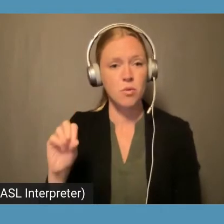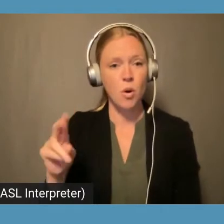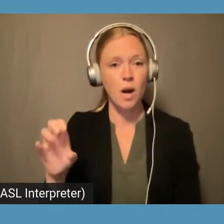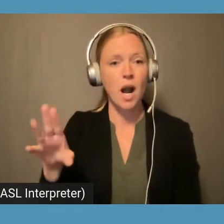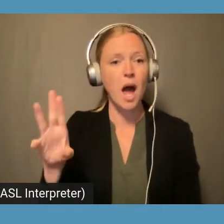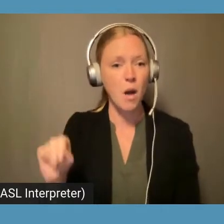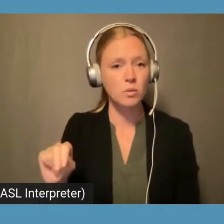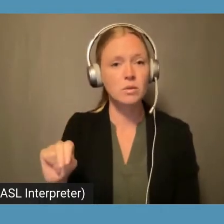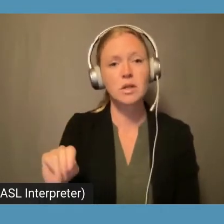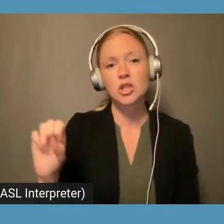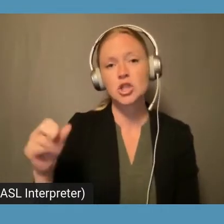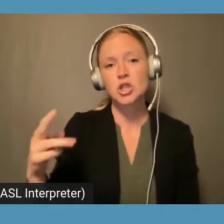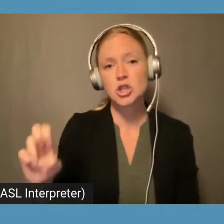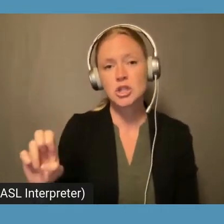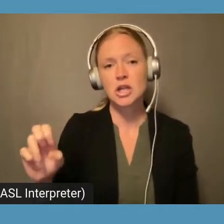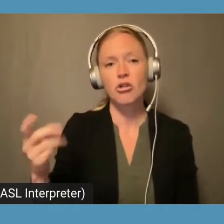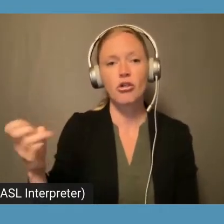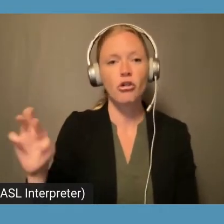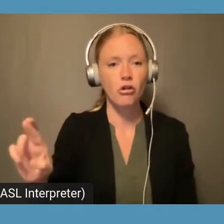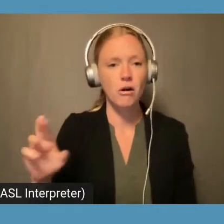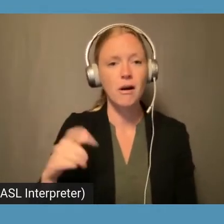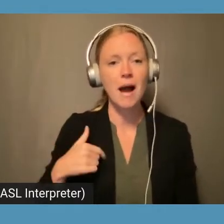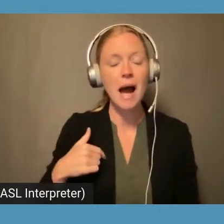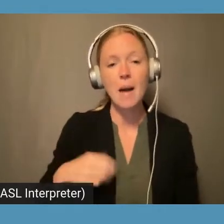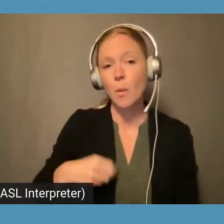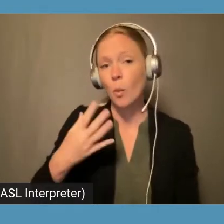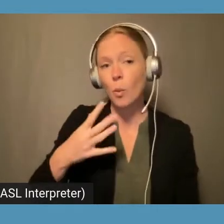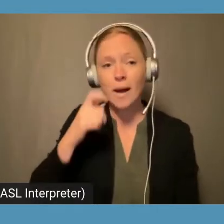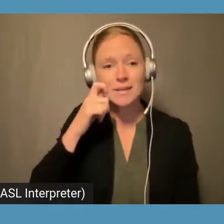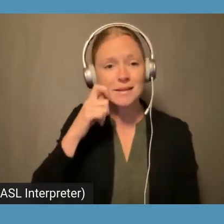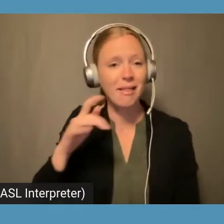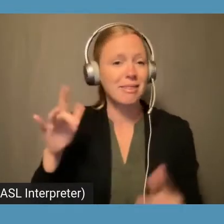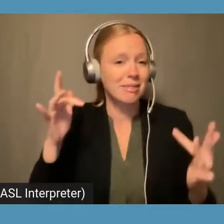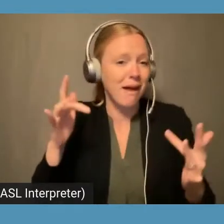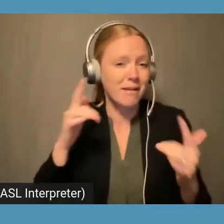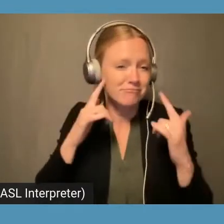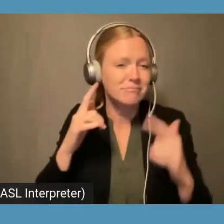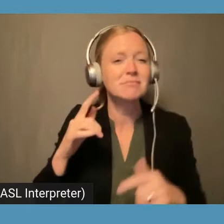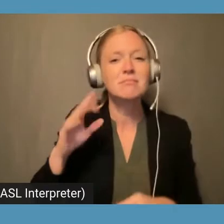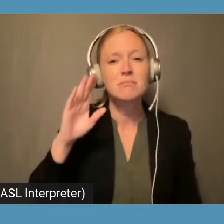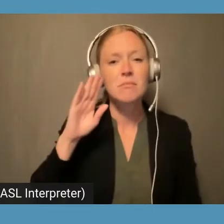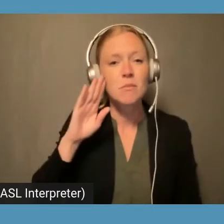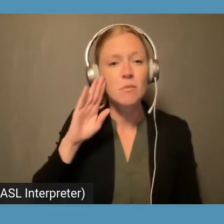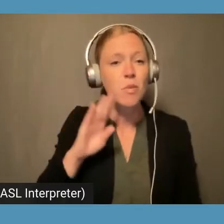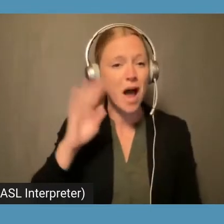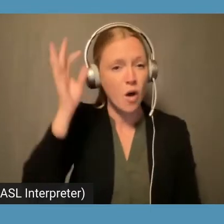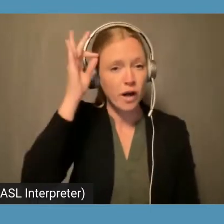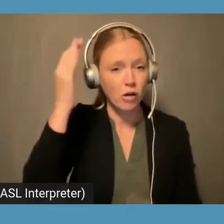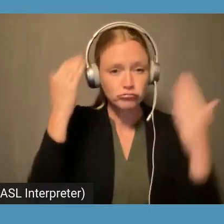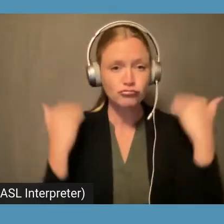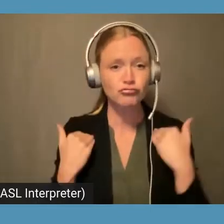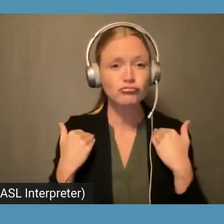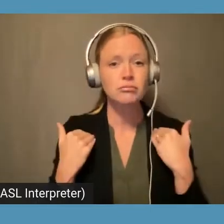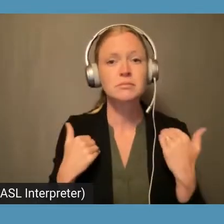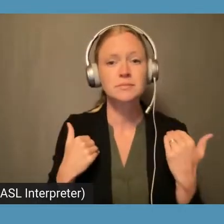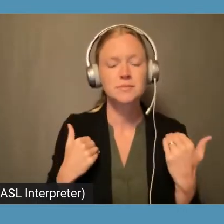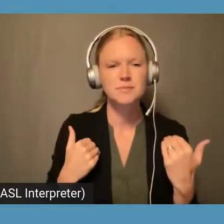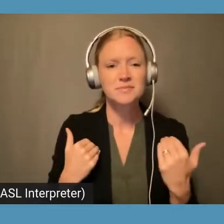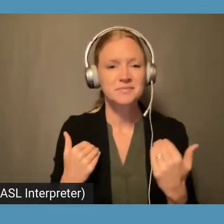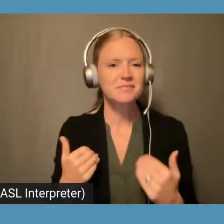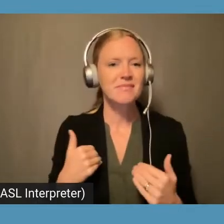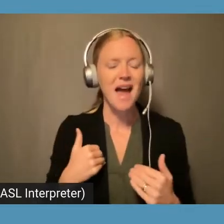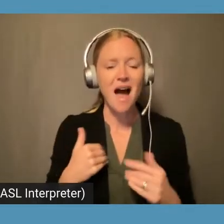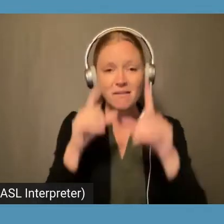white female with shoulder-length reddish-brown hair. I'm wearing black rimmed glasses that are often referred to as